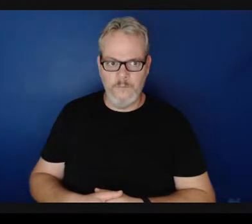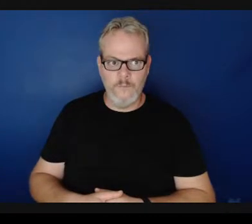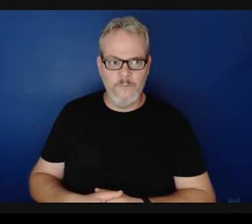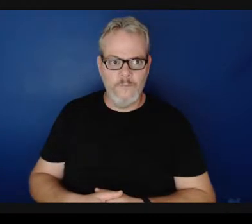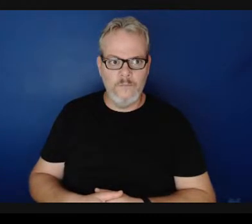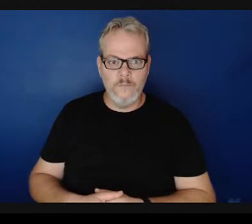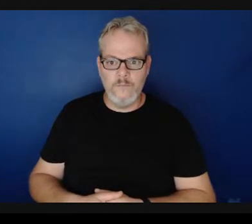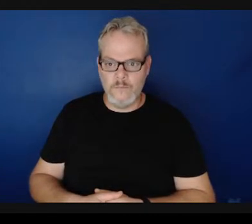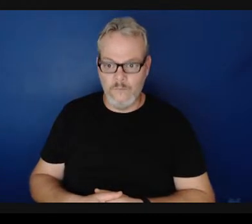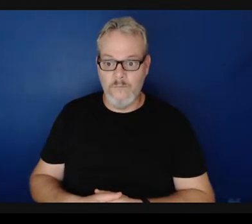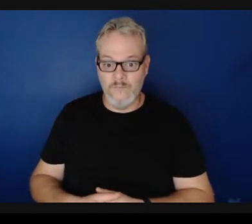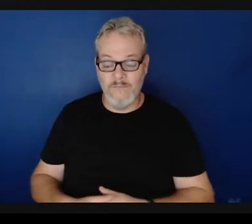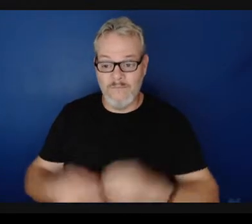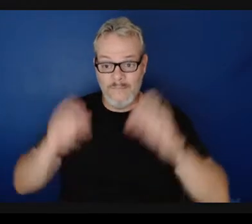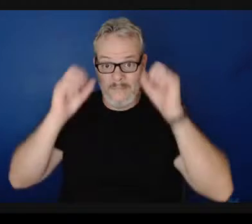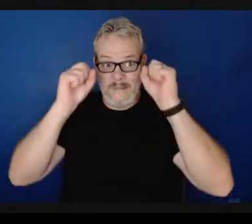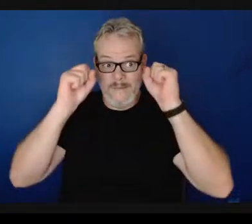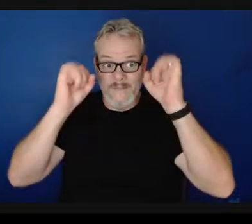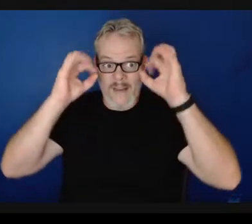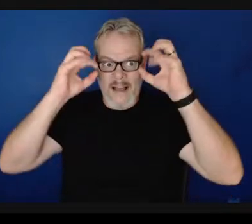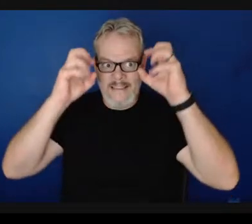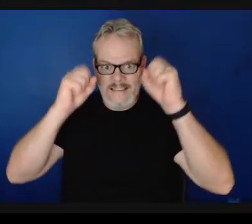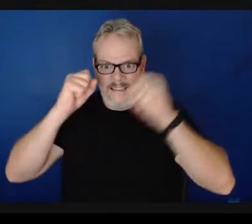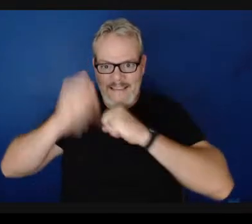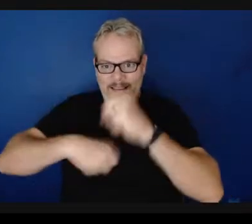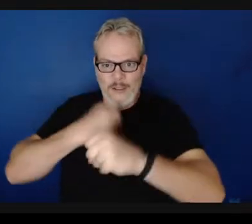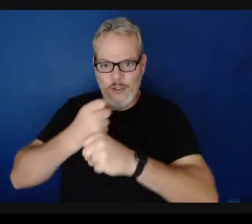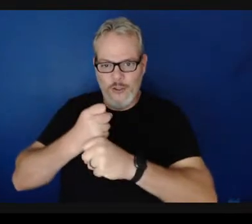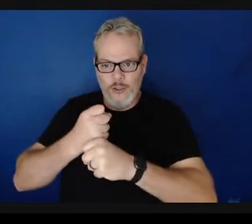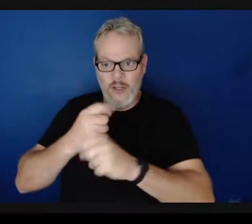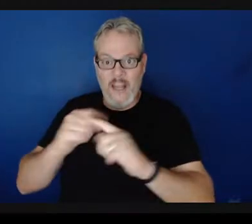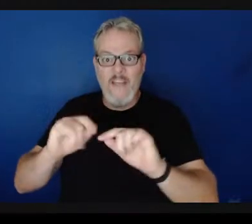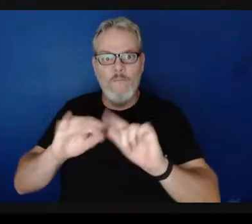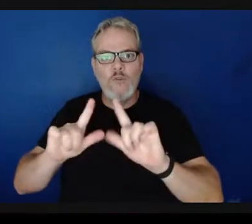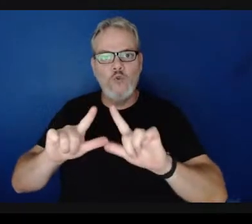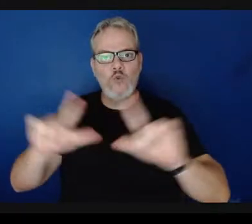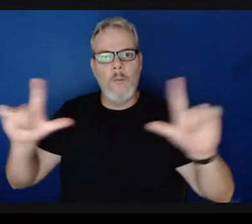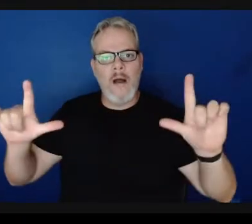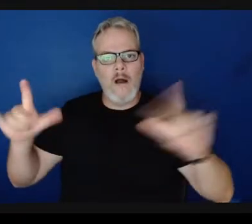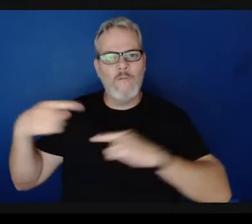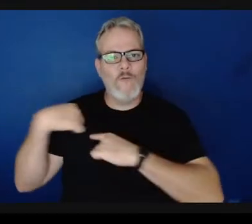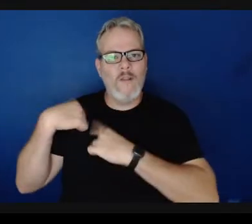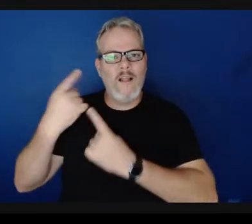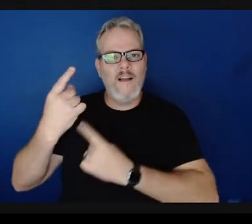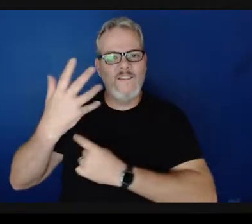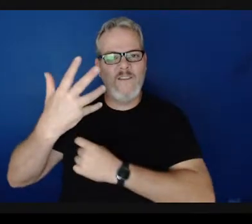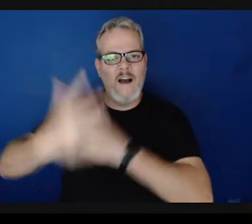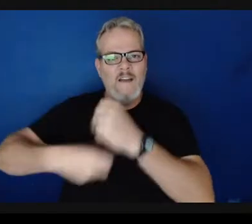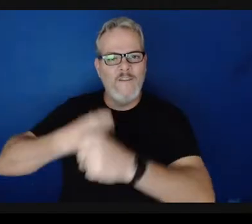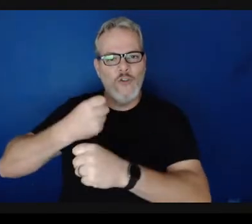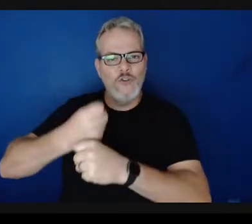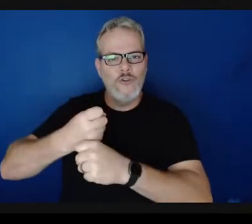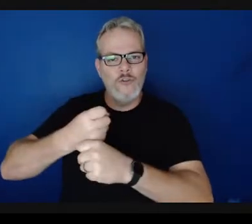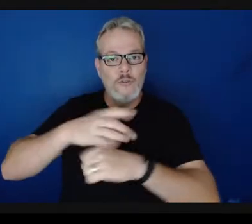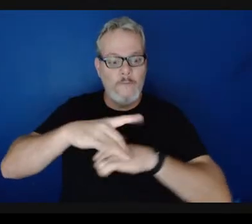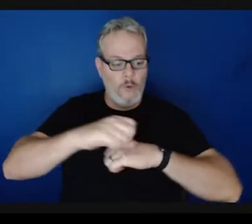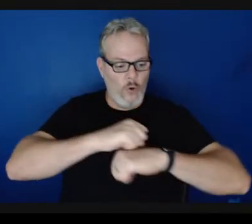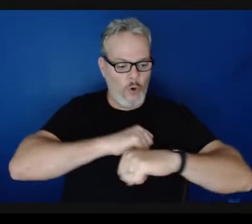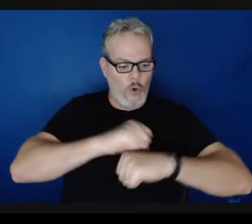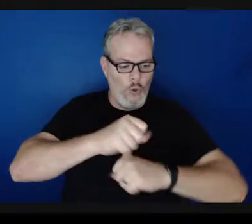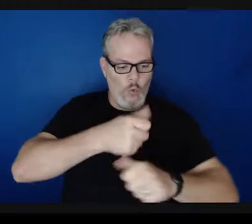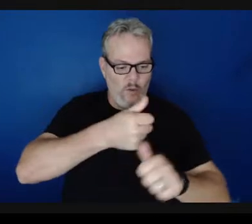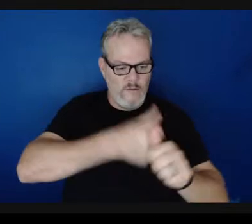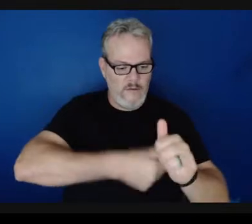So yeah, been a fascinating year. We can zoom out a little bit further. Here's the last 5 years, earthquakes per month. So we can see this ramp